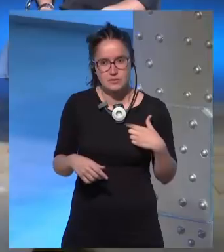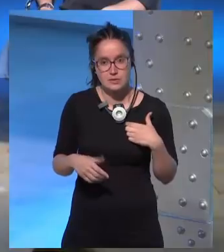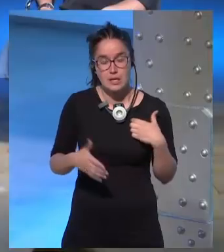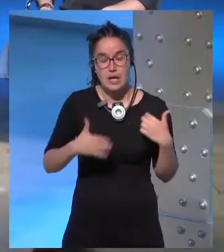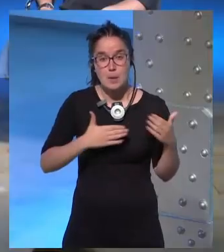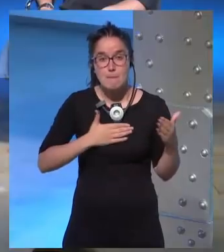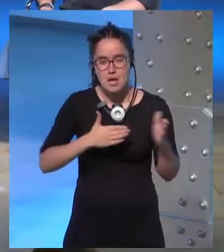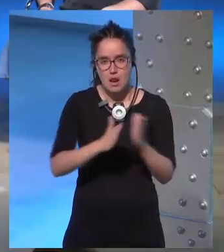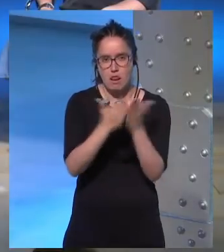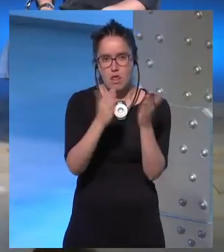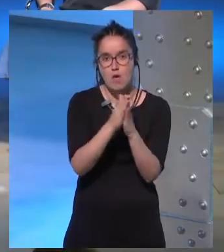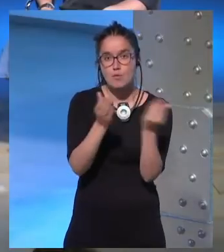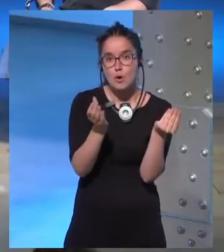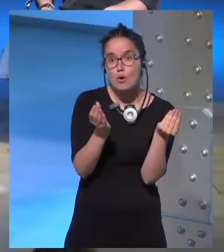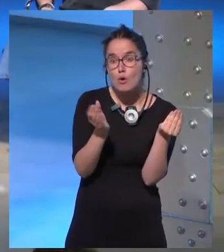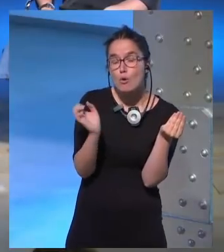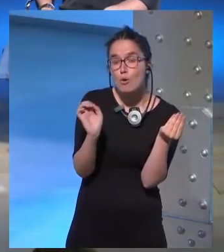his?